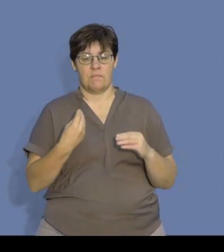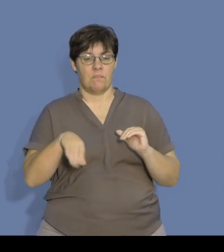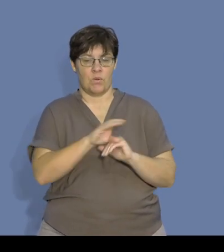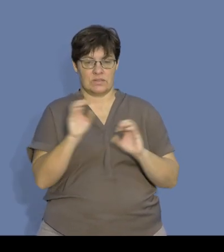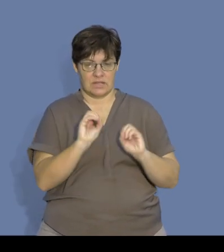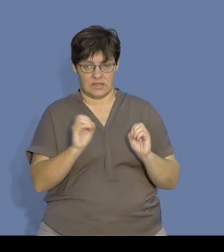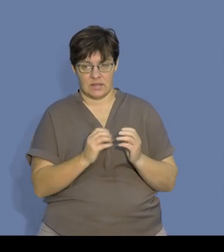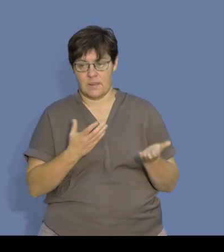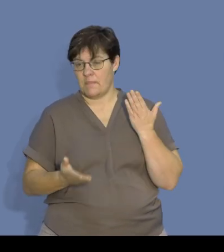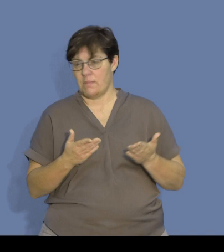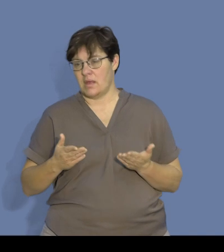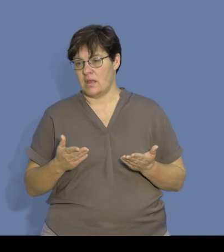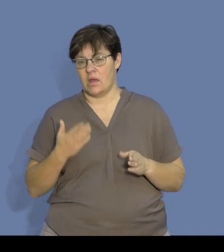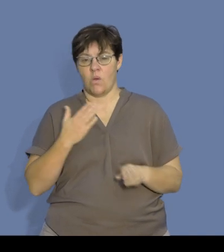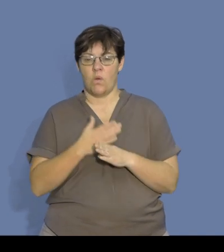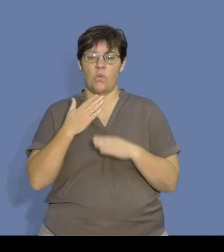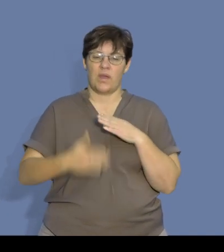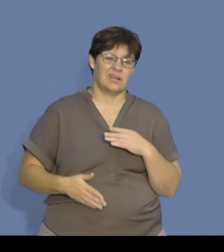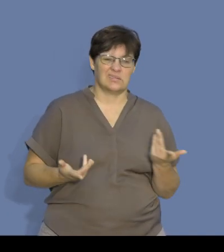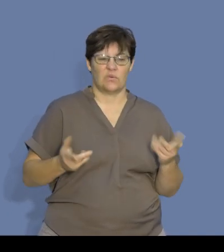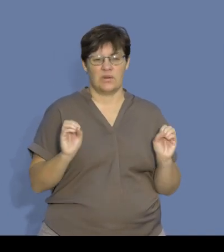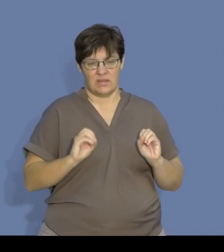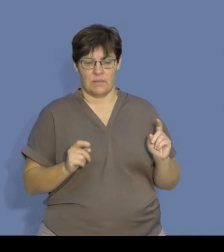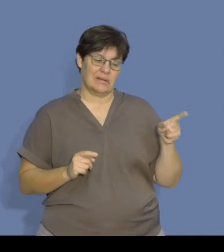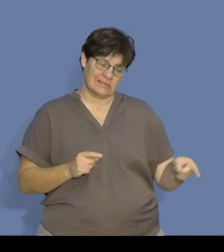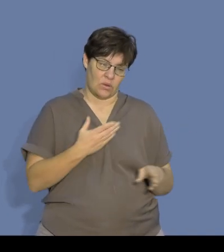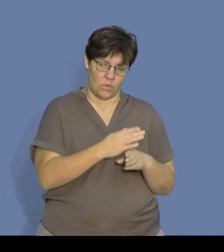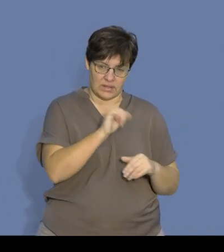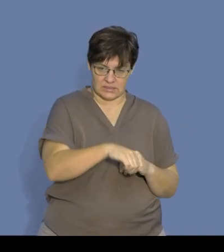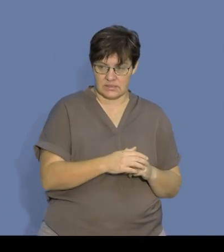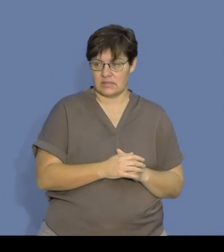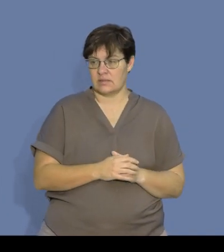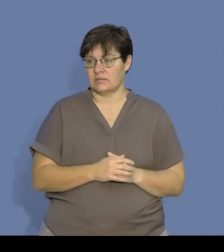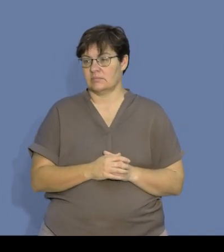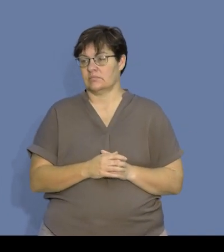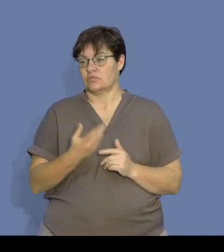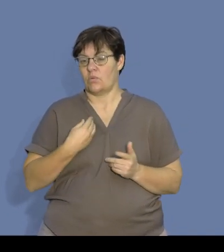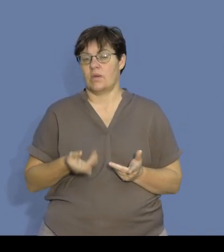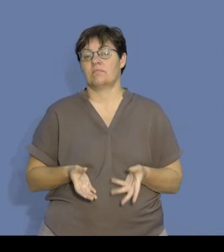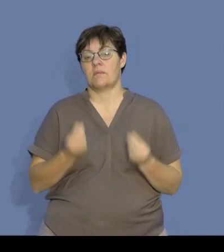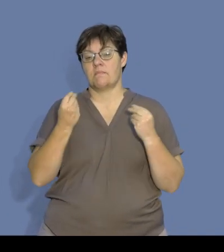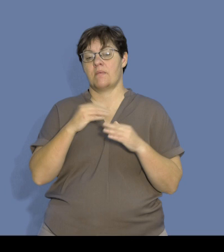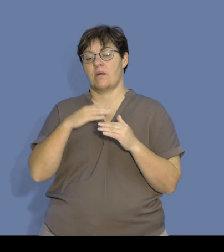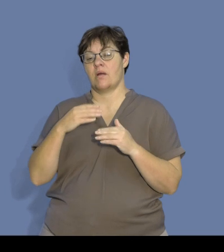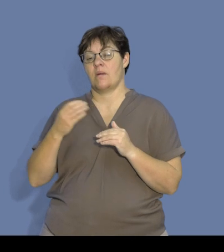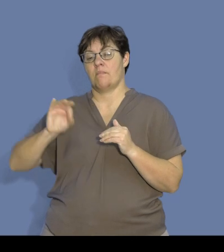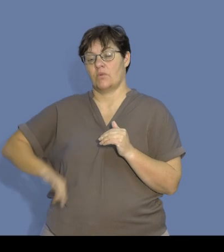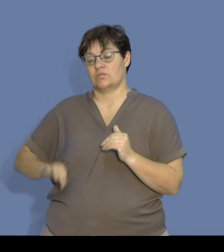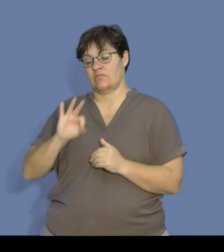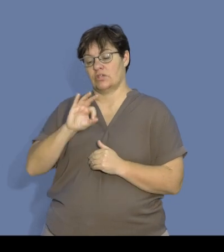reason, did not get a bonus. Maybe he doesn't work on weekends. Anele does, so she's entitled to that bonus